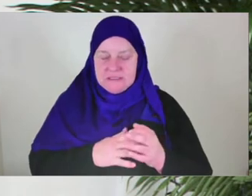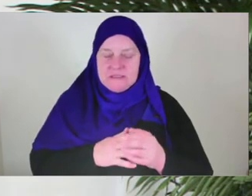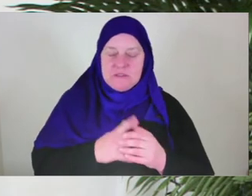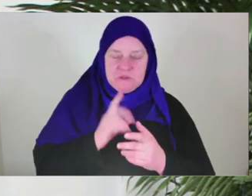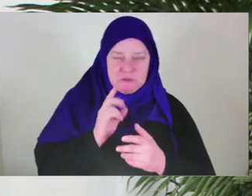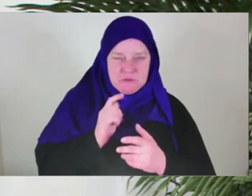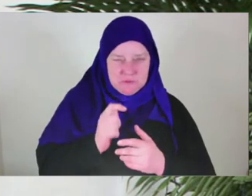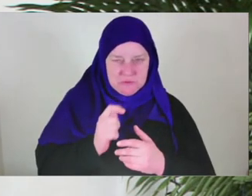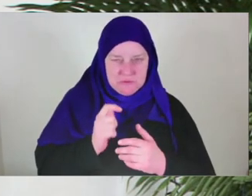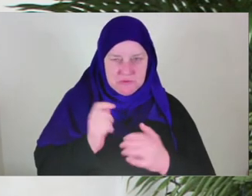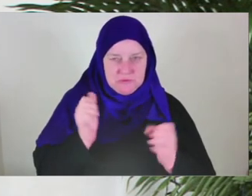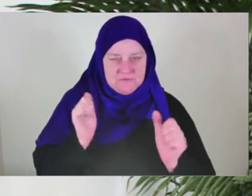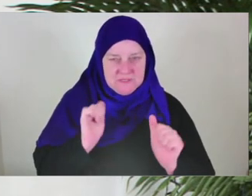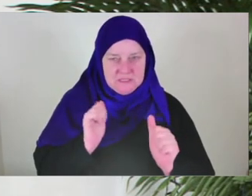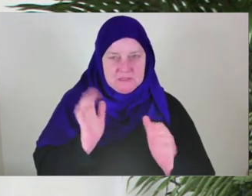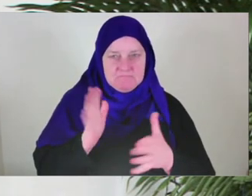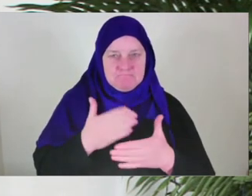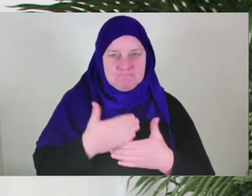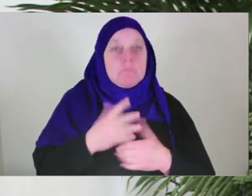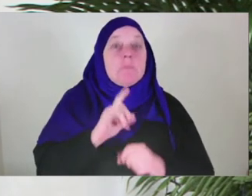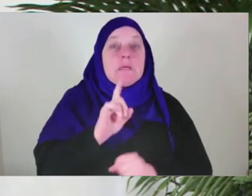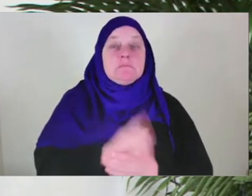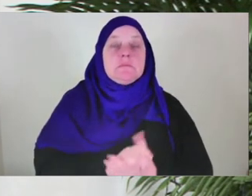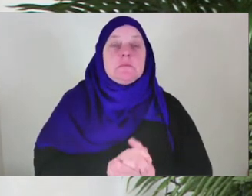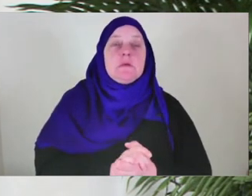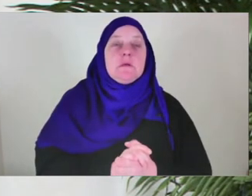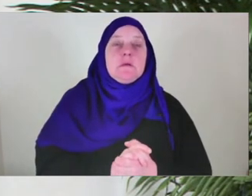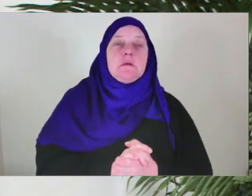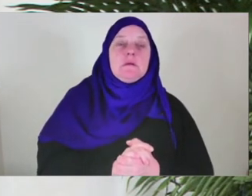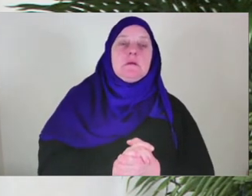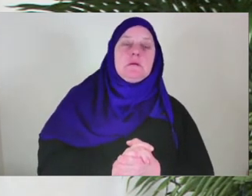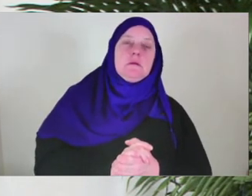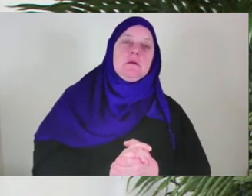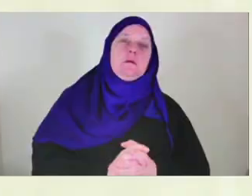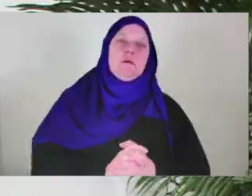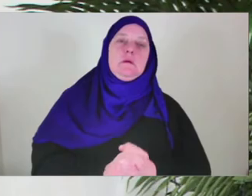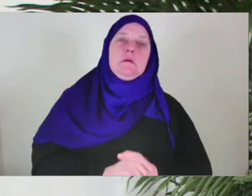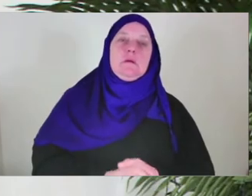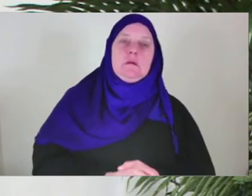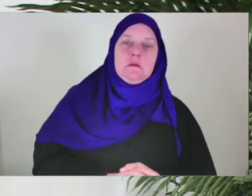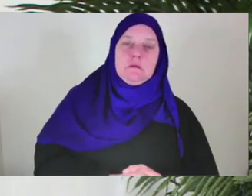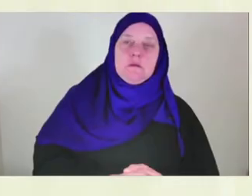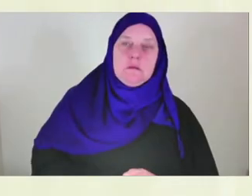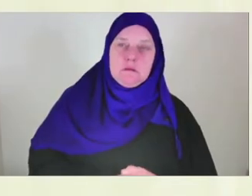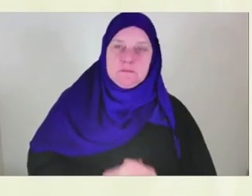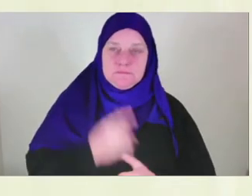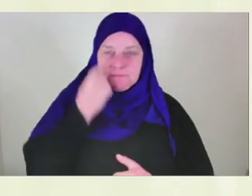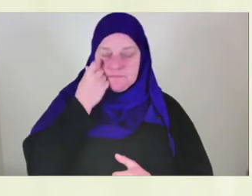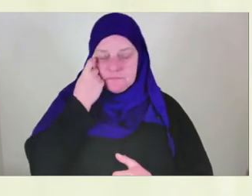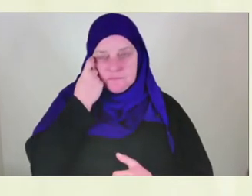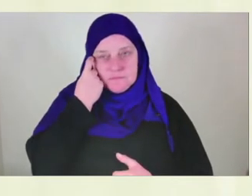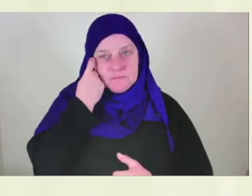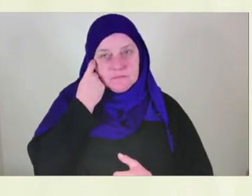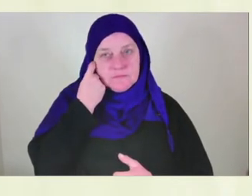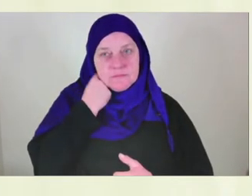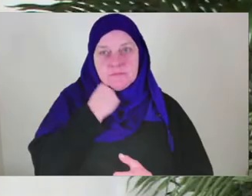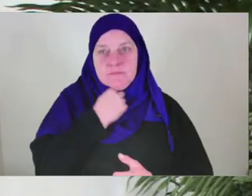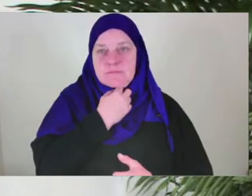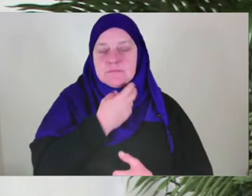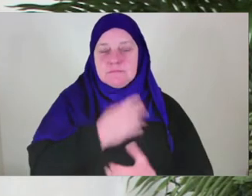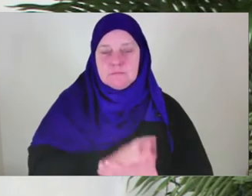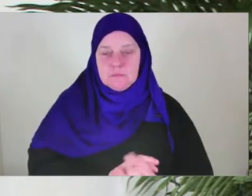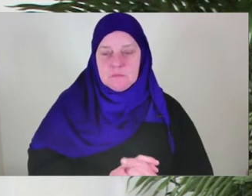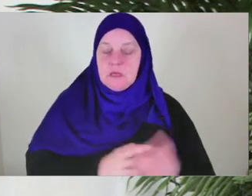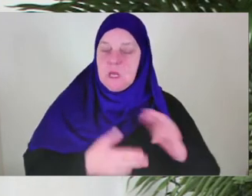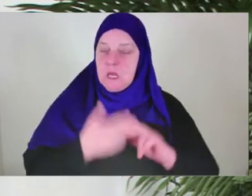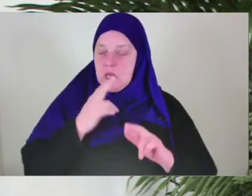minutes. What I want to mention about that, what you've said, Sheikh, is that if we look at it from the perspective that whatever we've got, we're